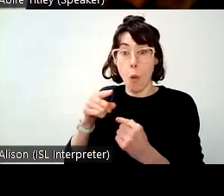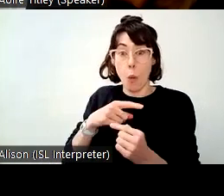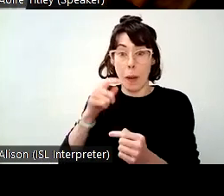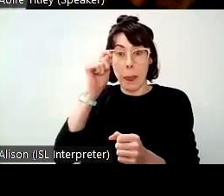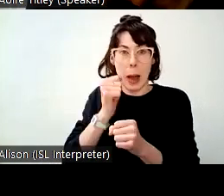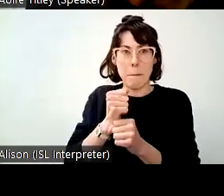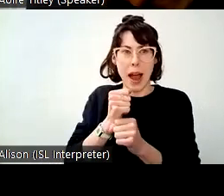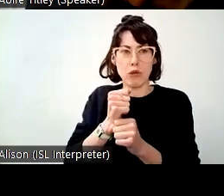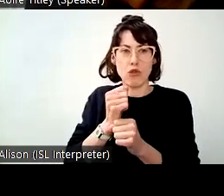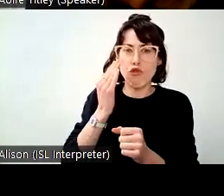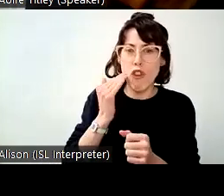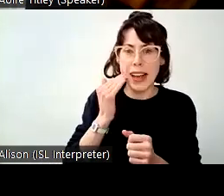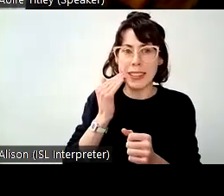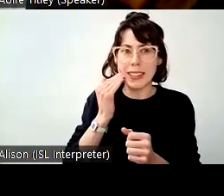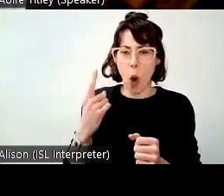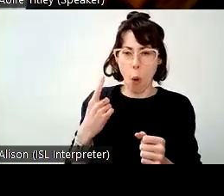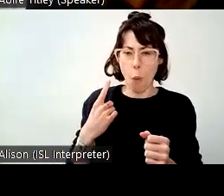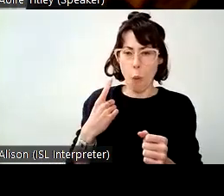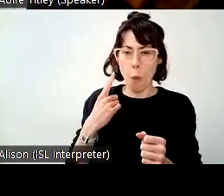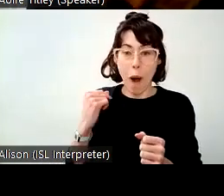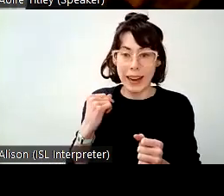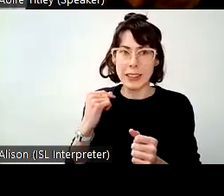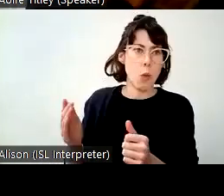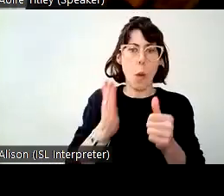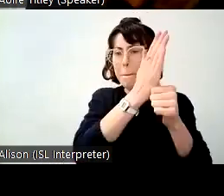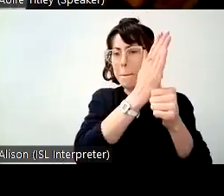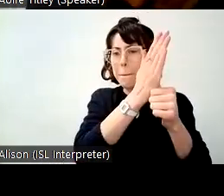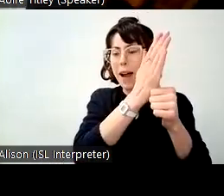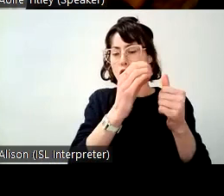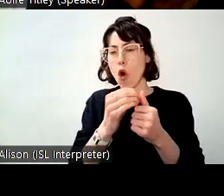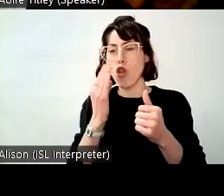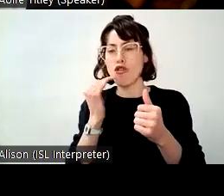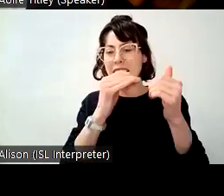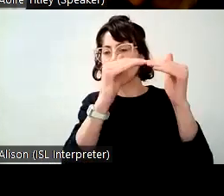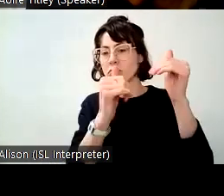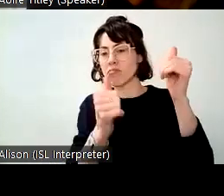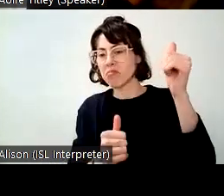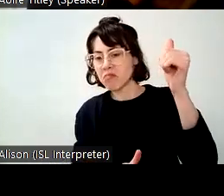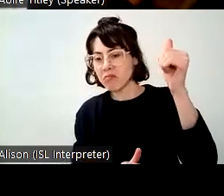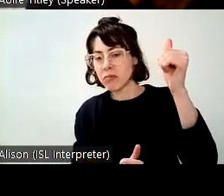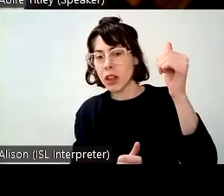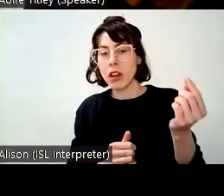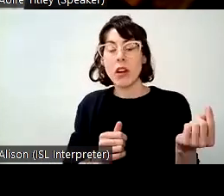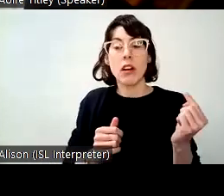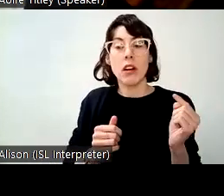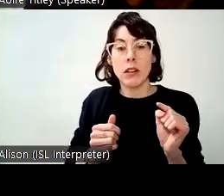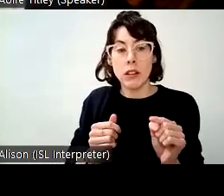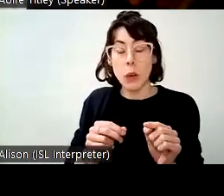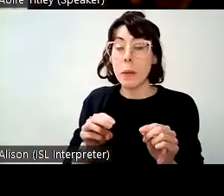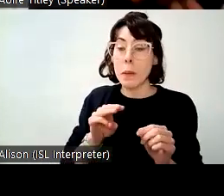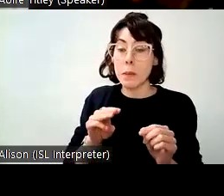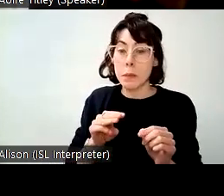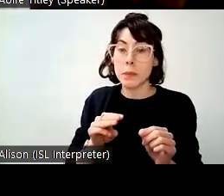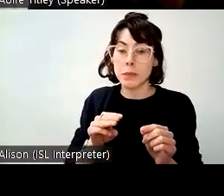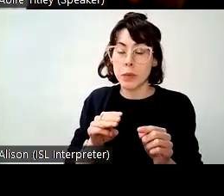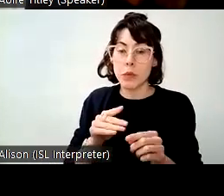that were at the heart of it and that were central to the colonial mission. And a lot of people would argue to a lot of neo-colonial options at the